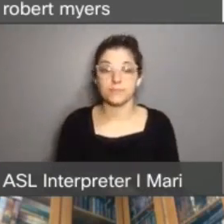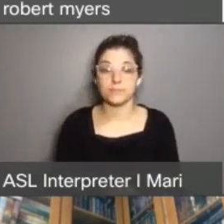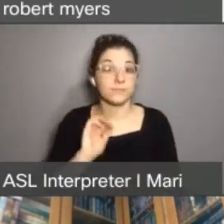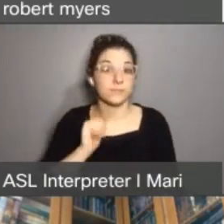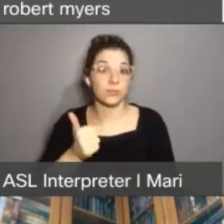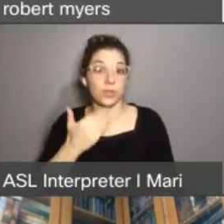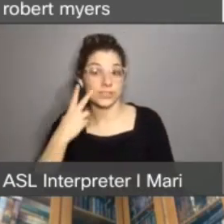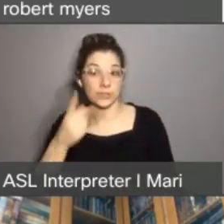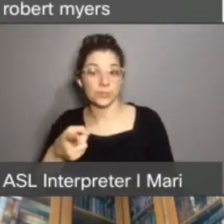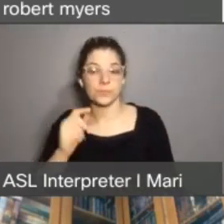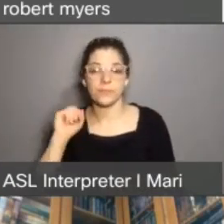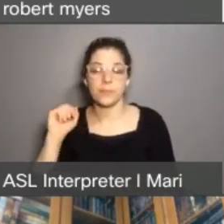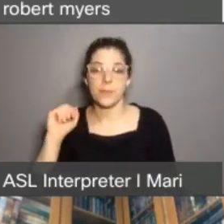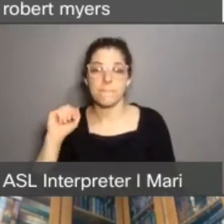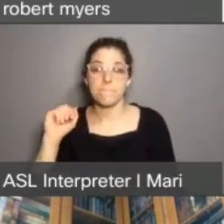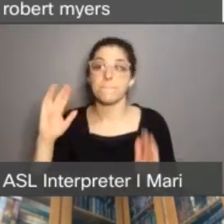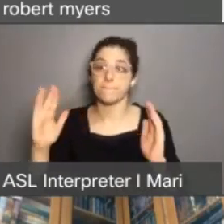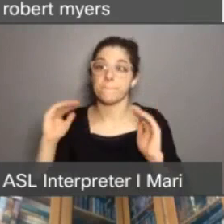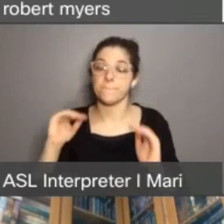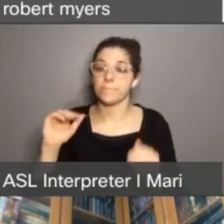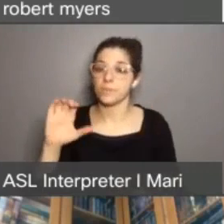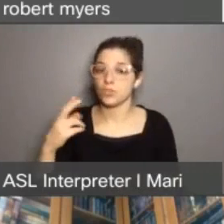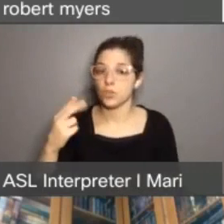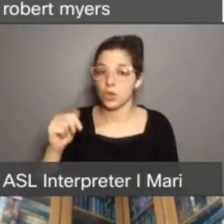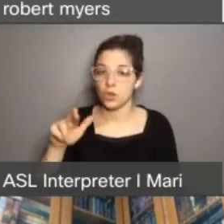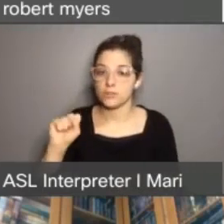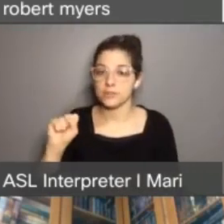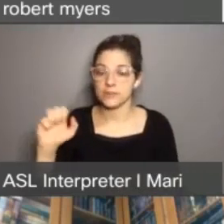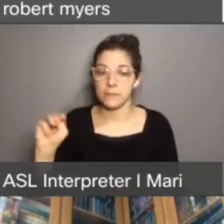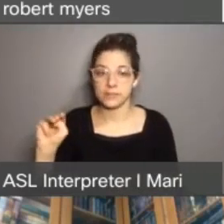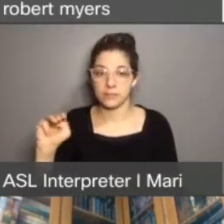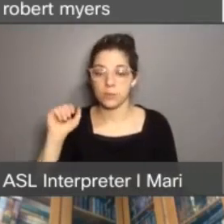see you, Salon. Next on the list is Charles Massimo.